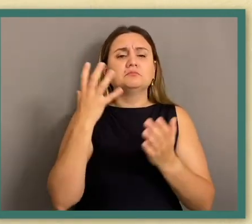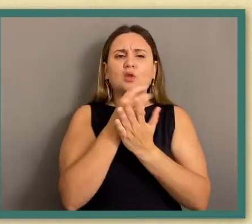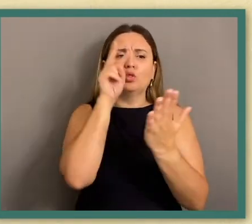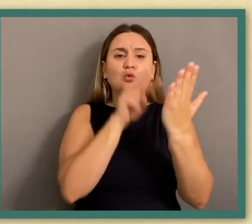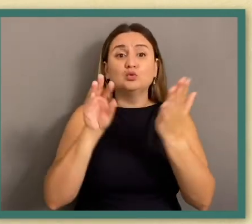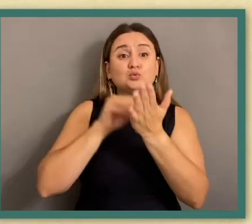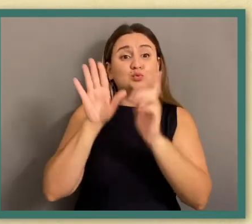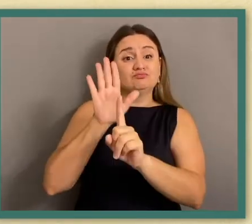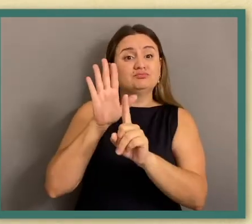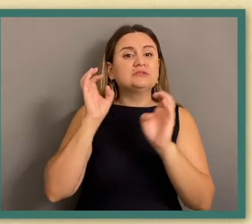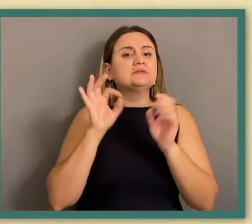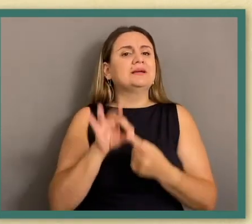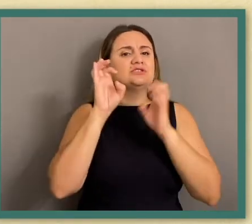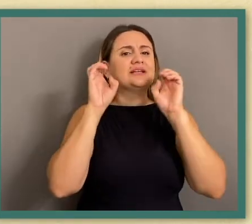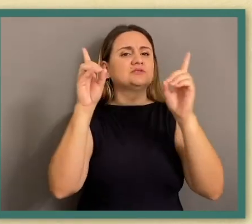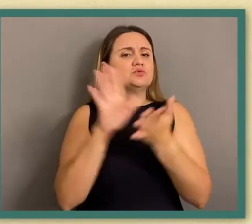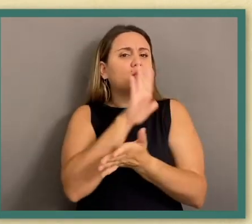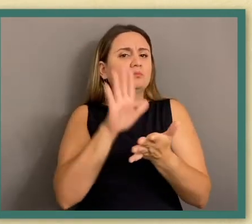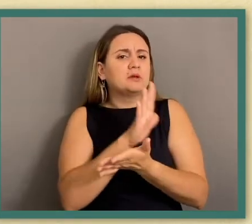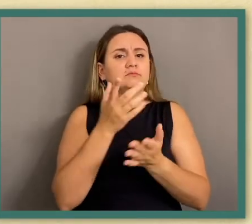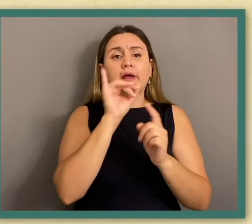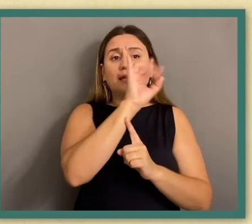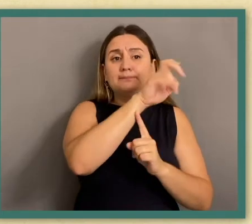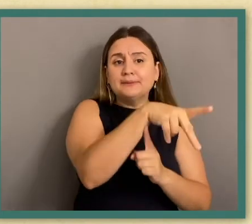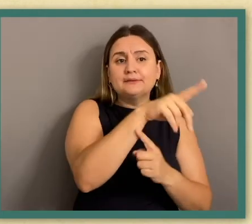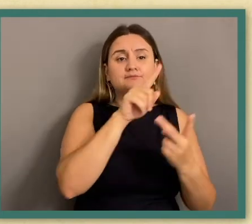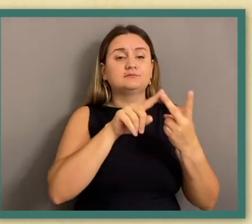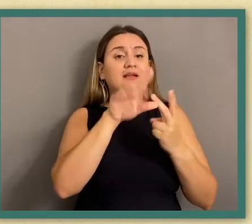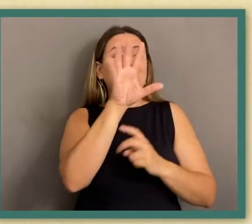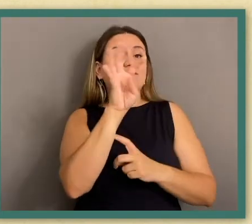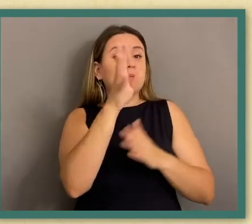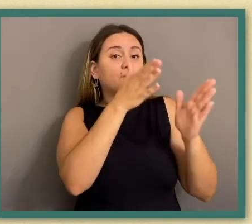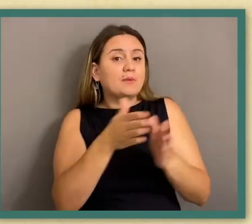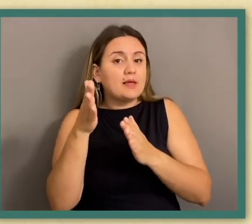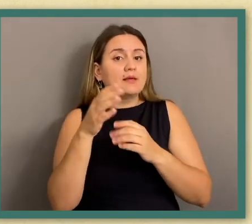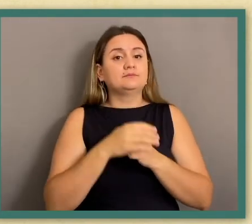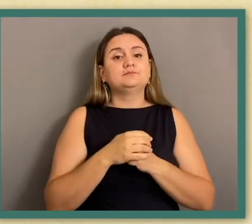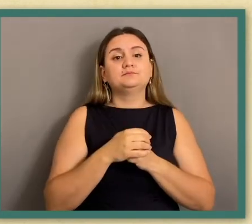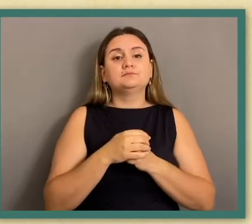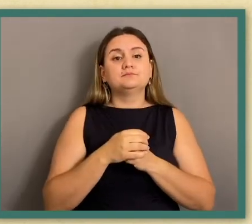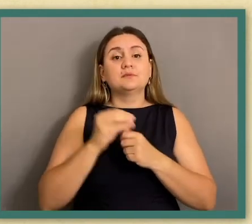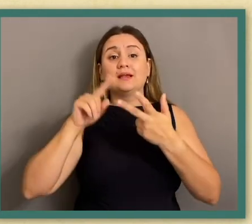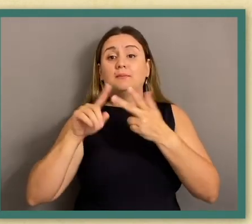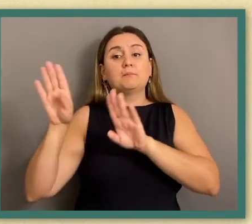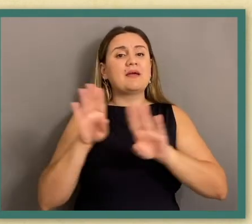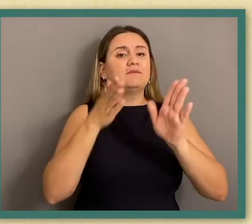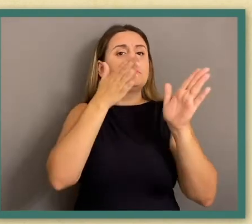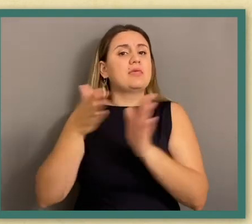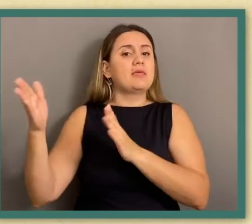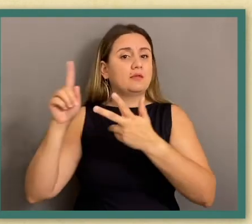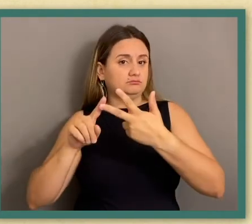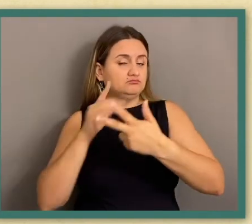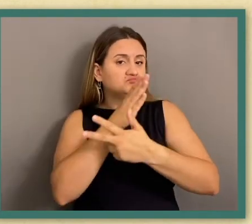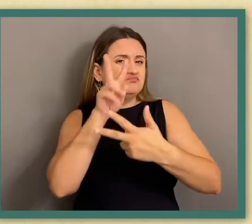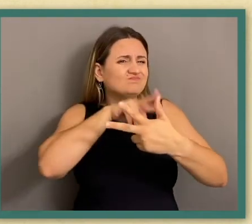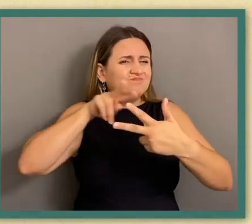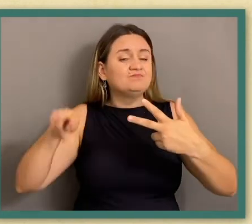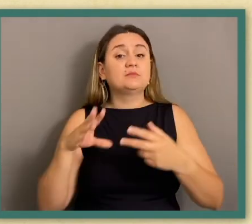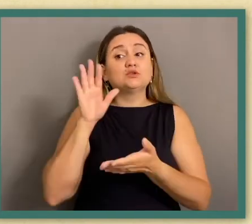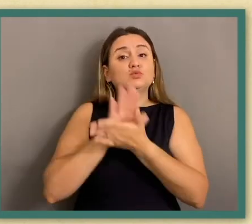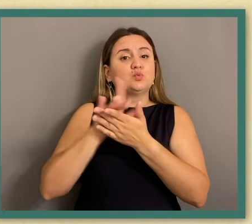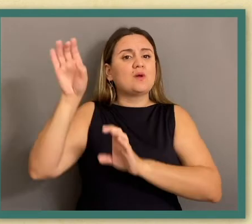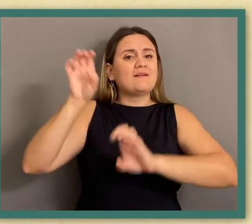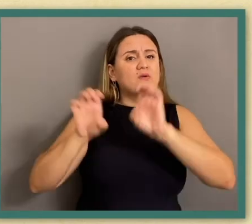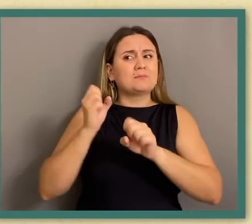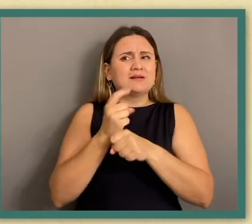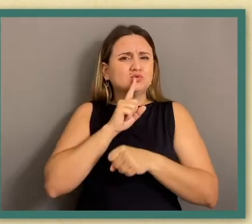special education documents, including their IEP or 504 plan, any behavior plans, and school evaluations to make